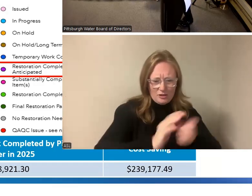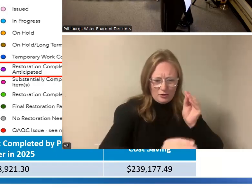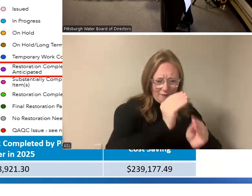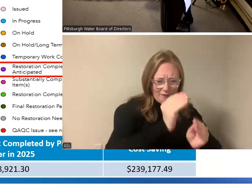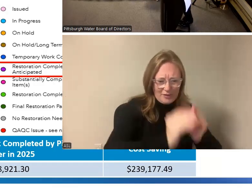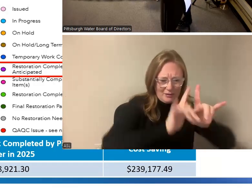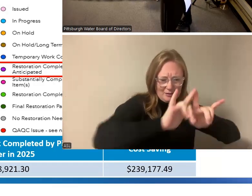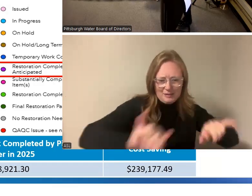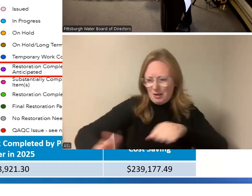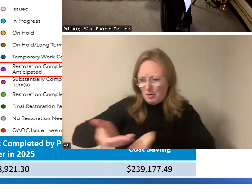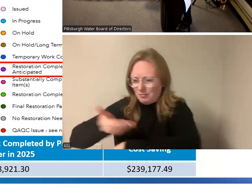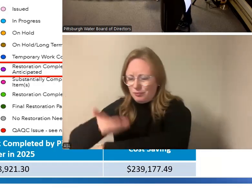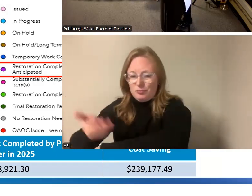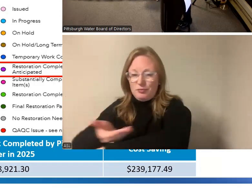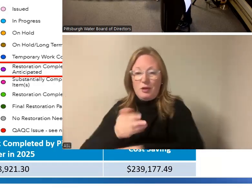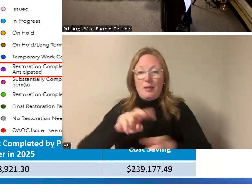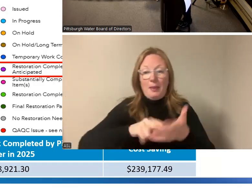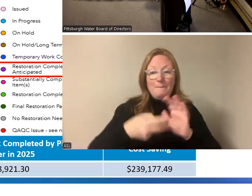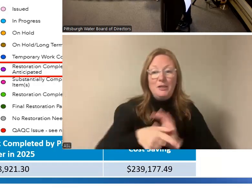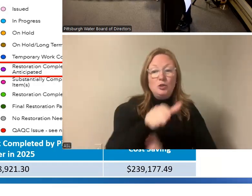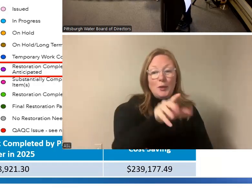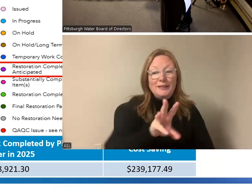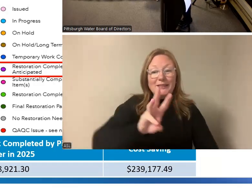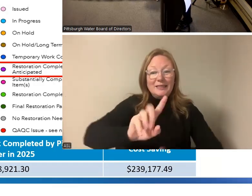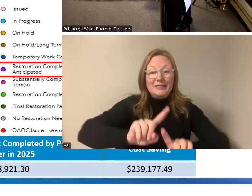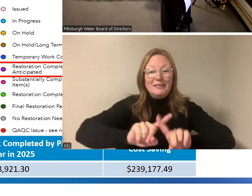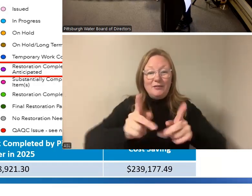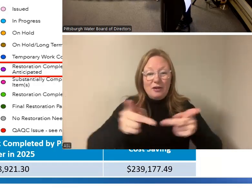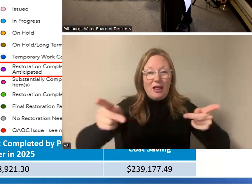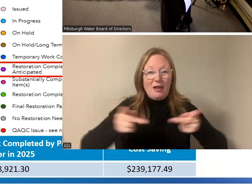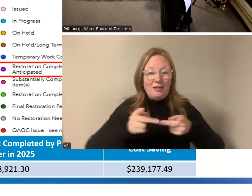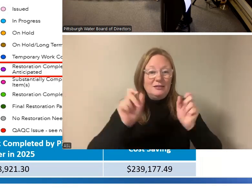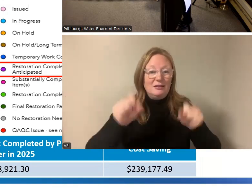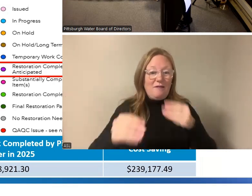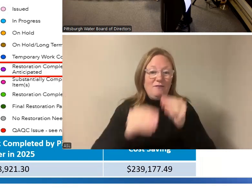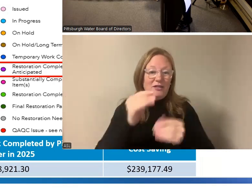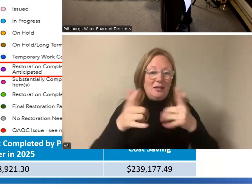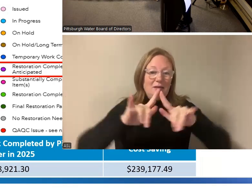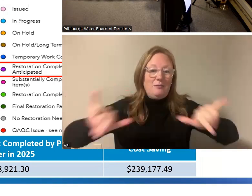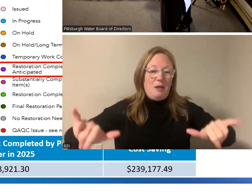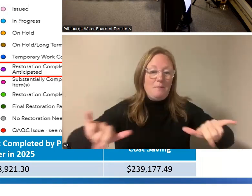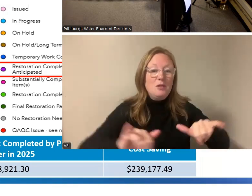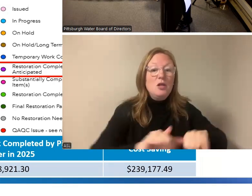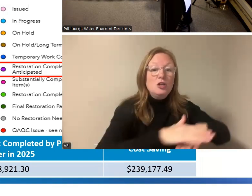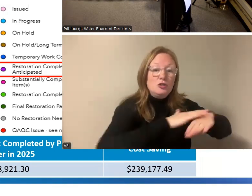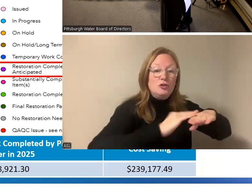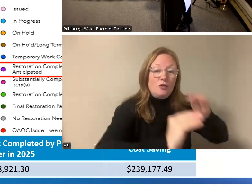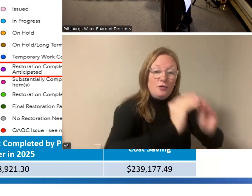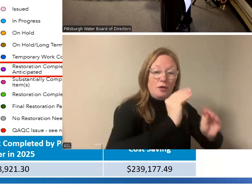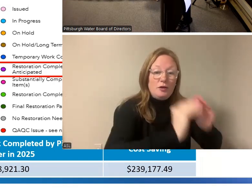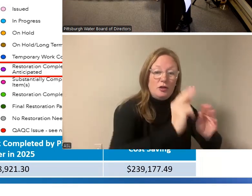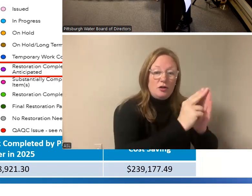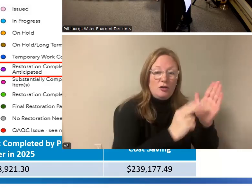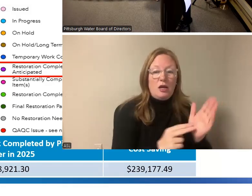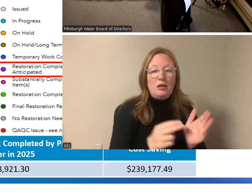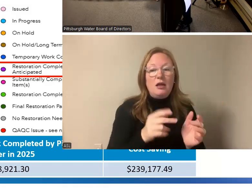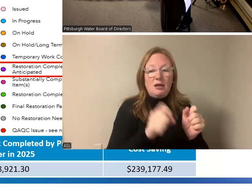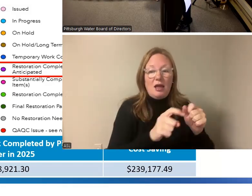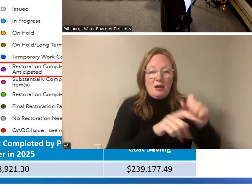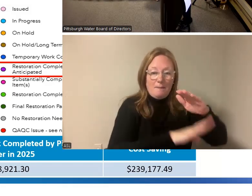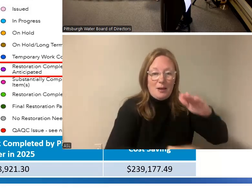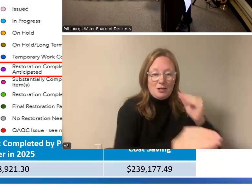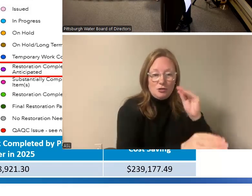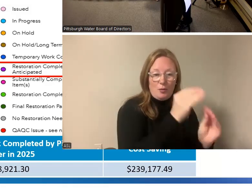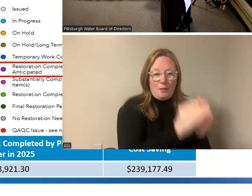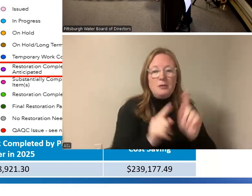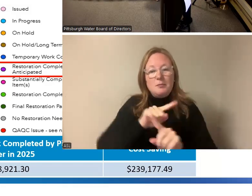such sites. For example, the surface restoration contract may have addressed base repairs while another contract completed the